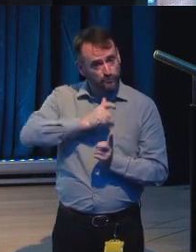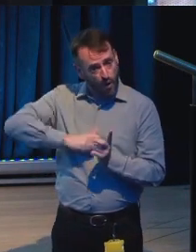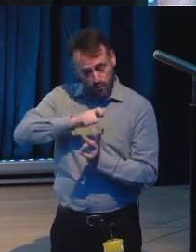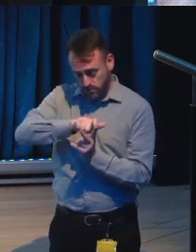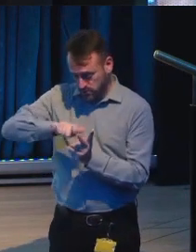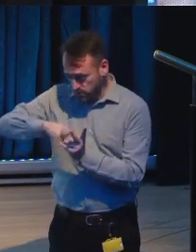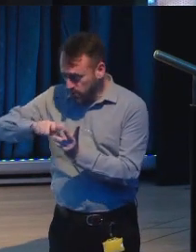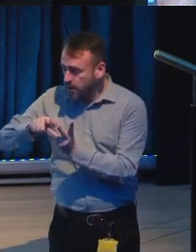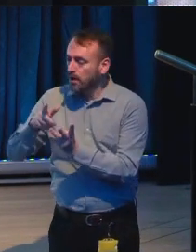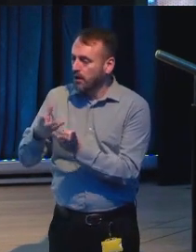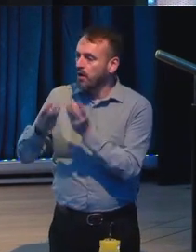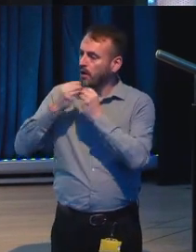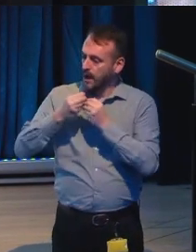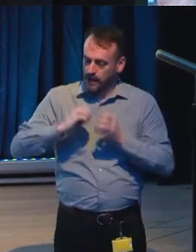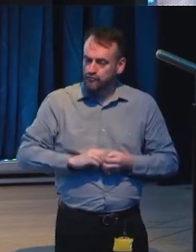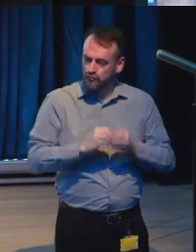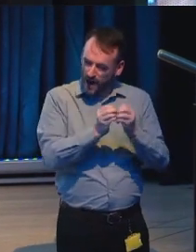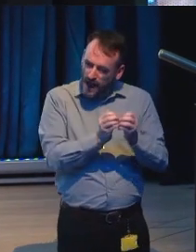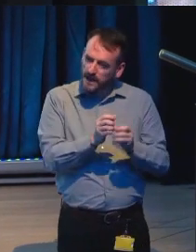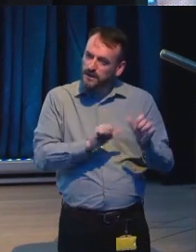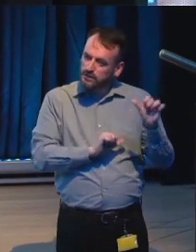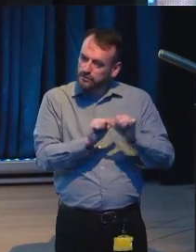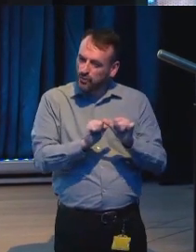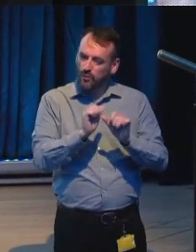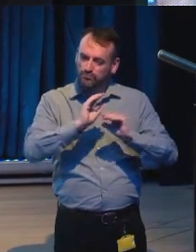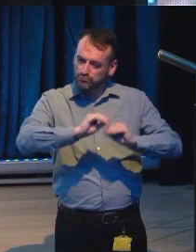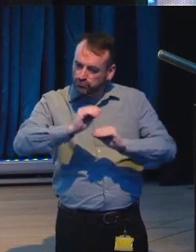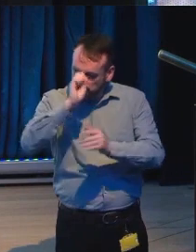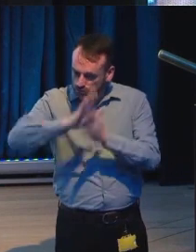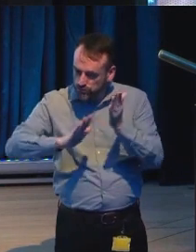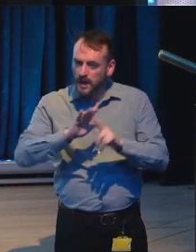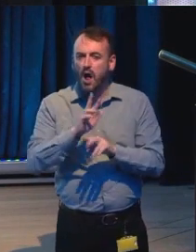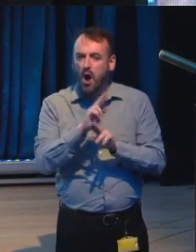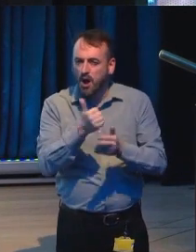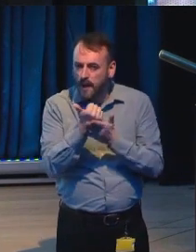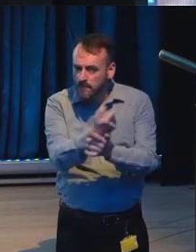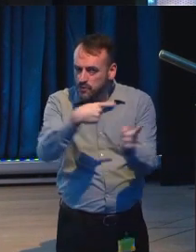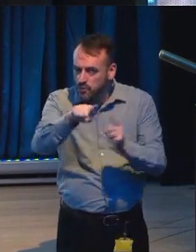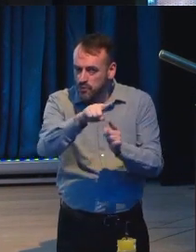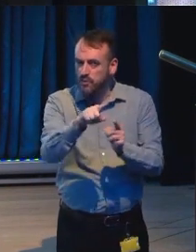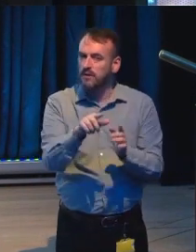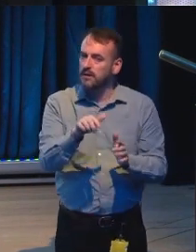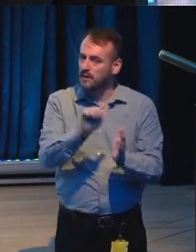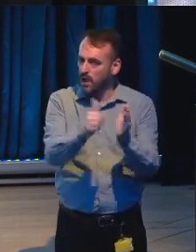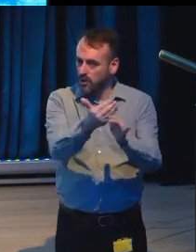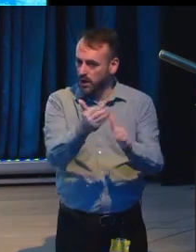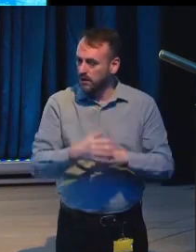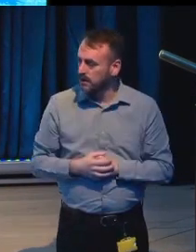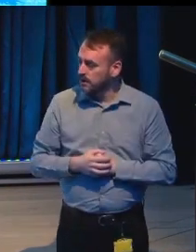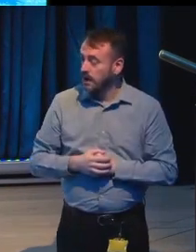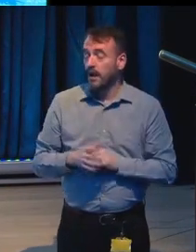few lessons that I wish I'd known before I'd started, and hopefully it will help some of you as well. So just as a quick disclaimer before I